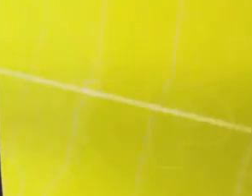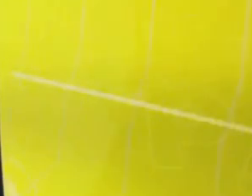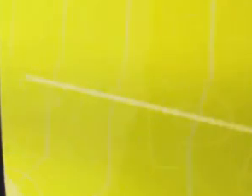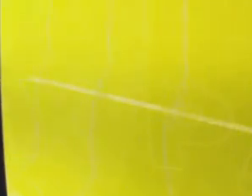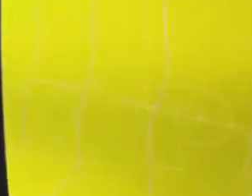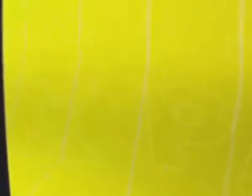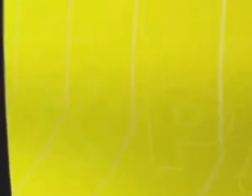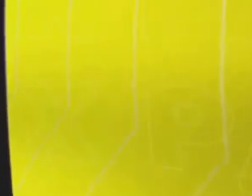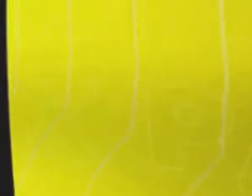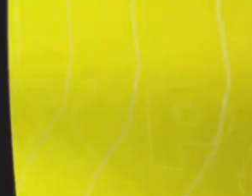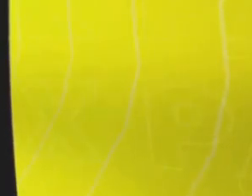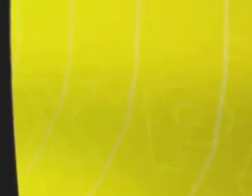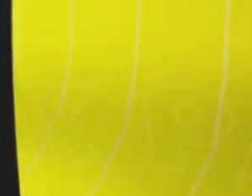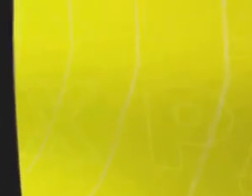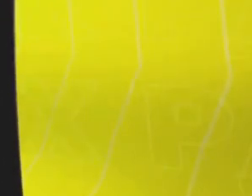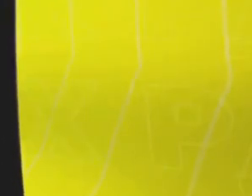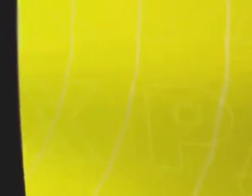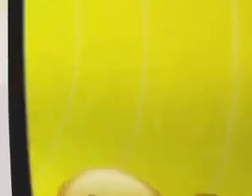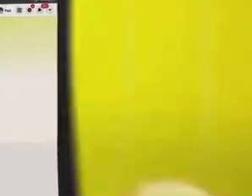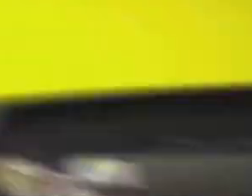We appreciate you for paying your